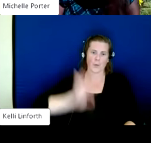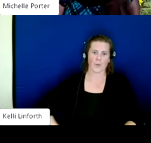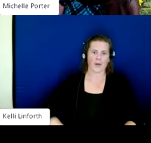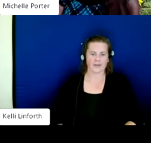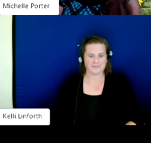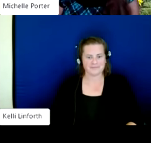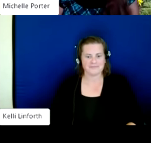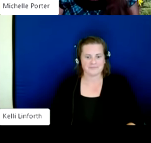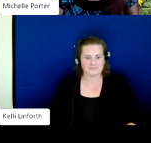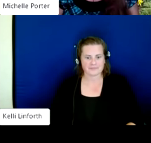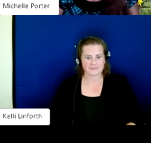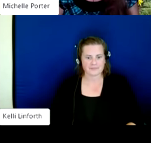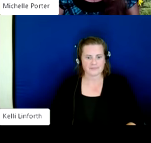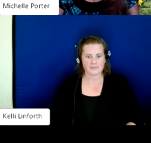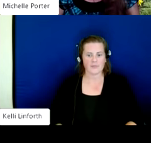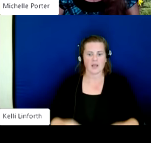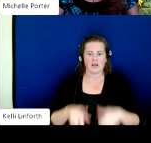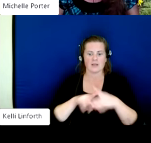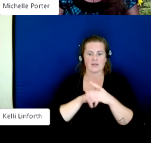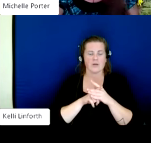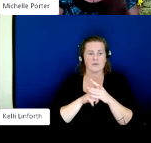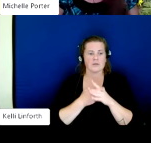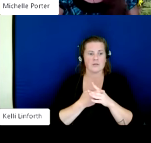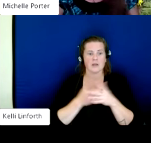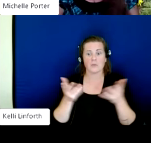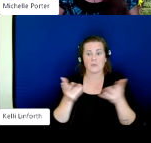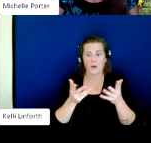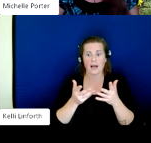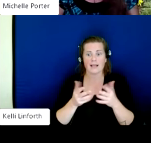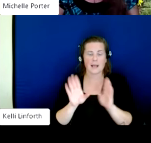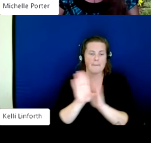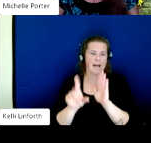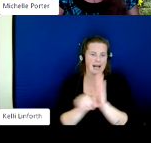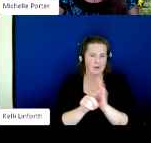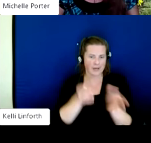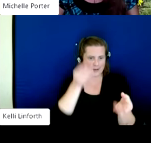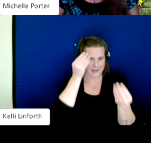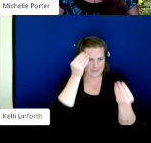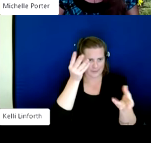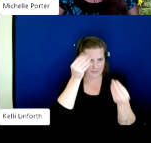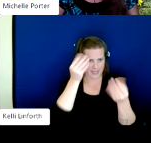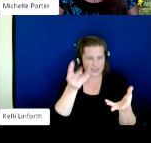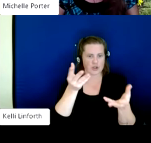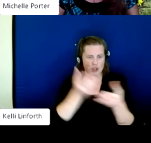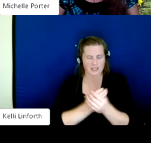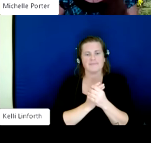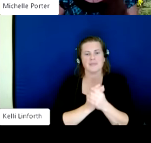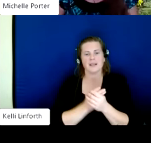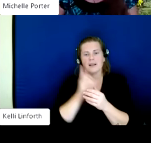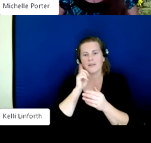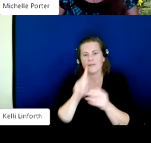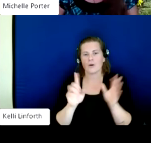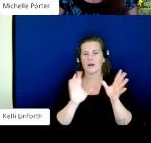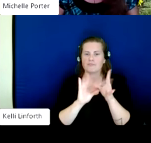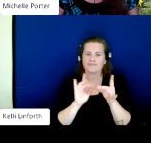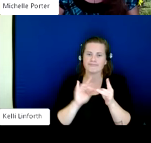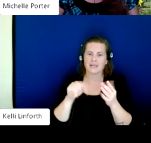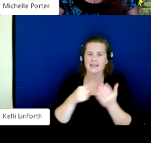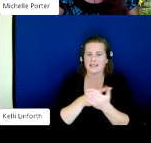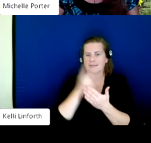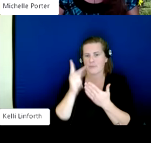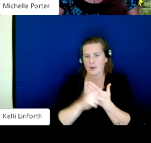So I'm first going to start off with just kind of giving some background information that will set the stage for talking about the program.